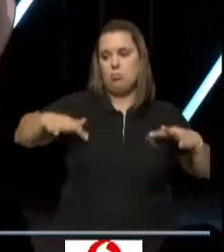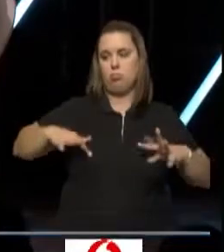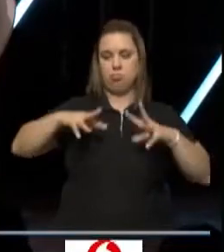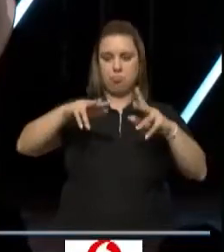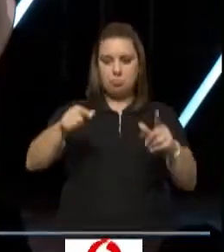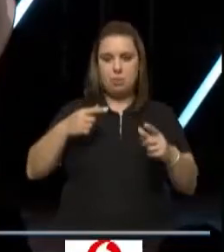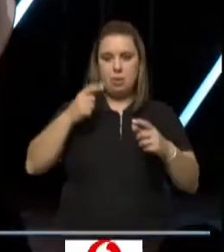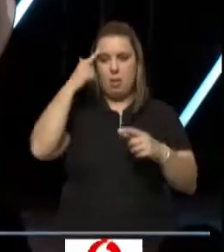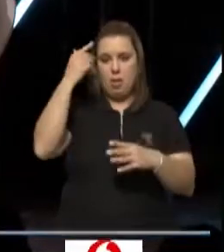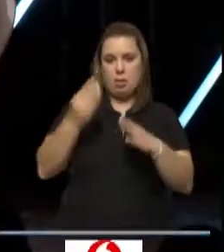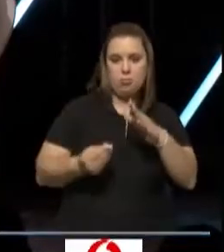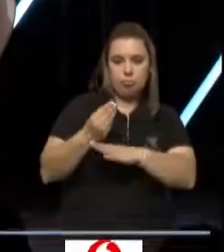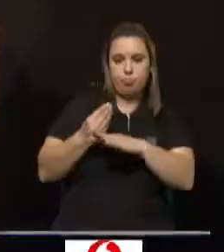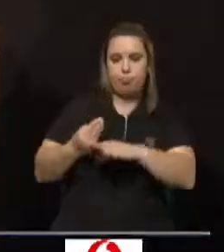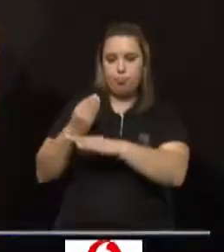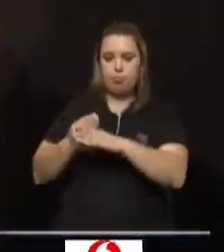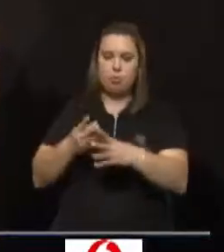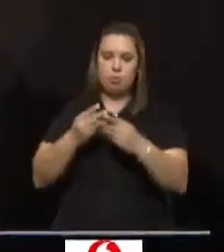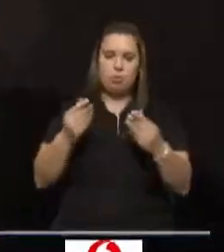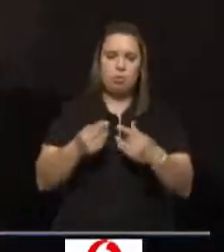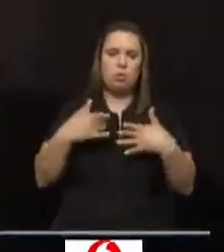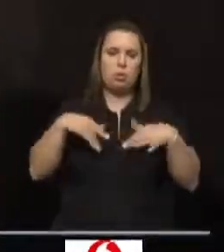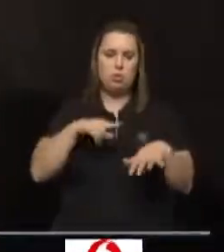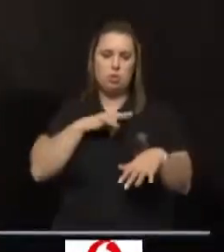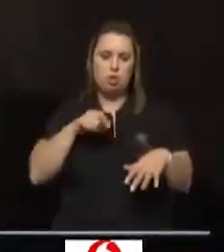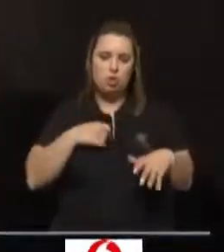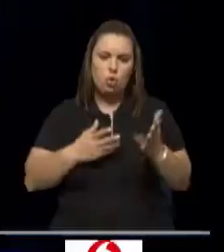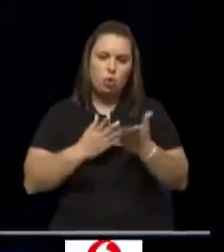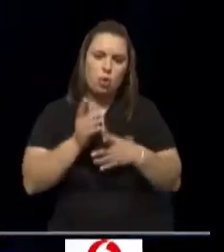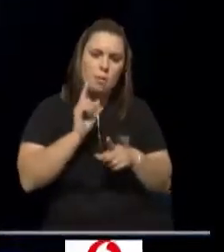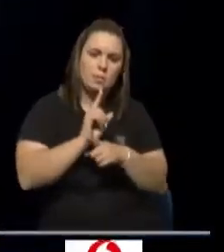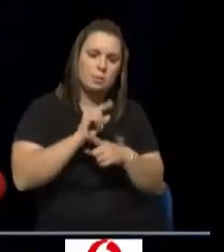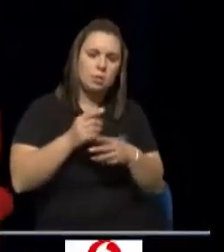competitiveness that we have to be innovative every day, looking for,